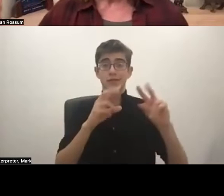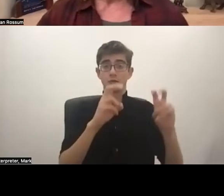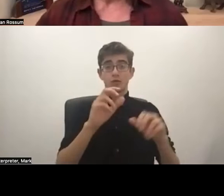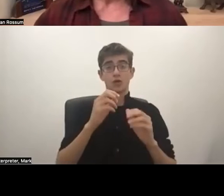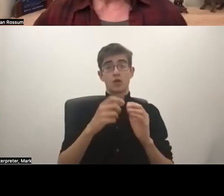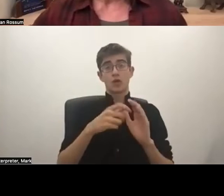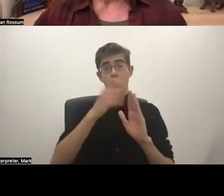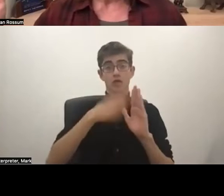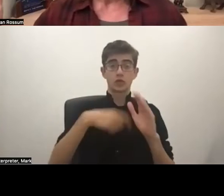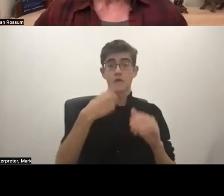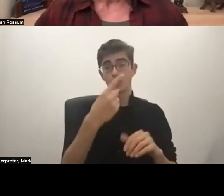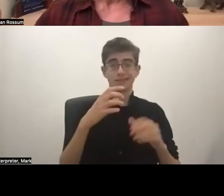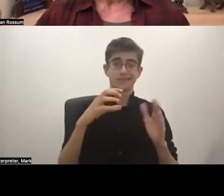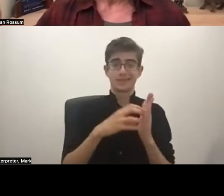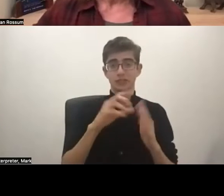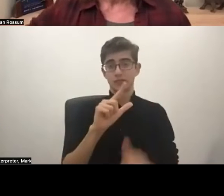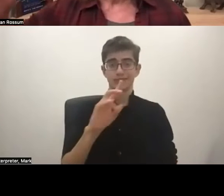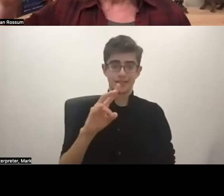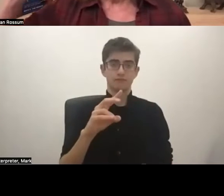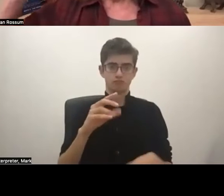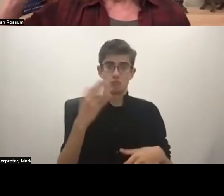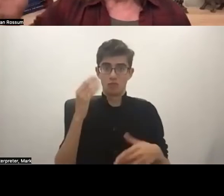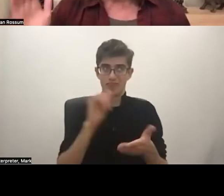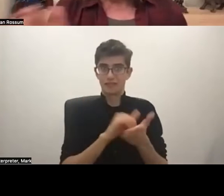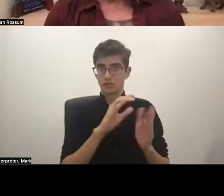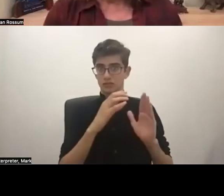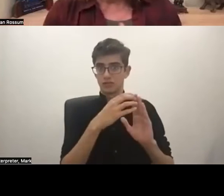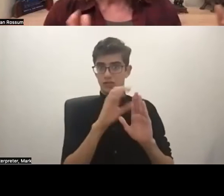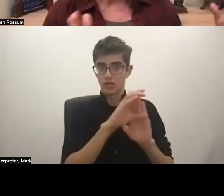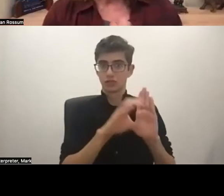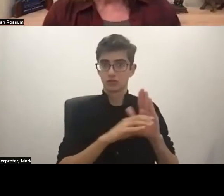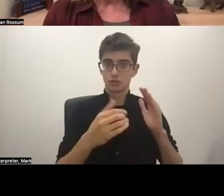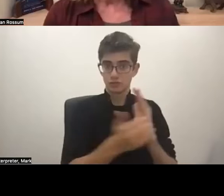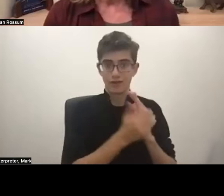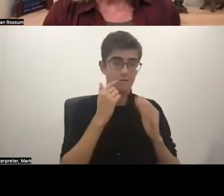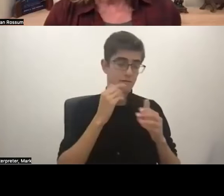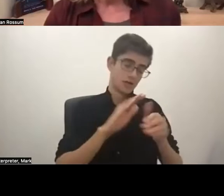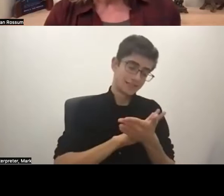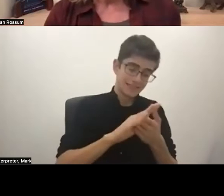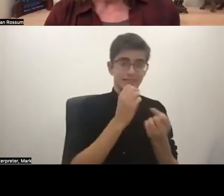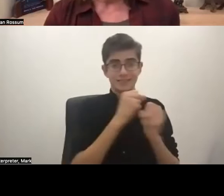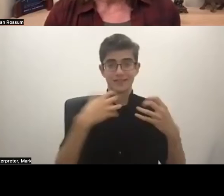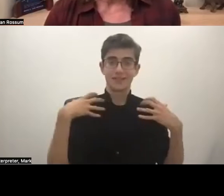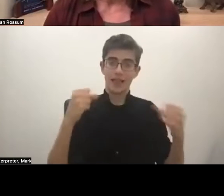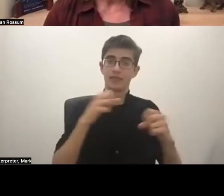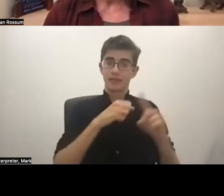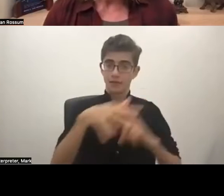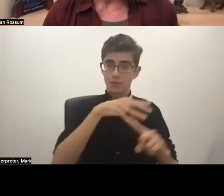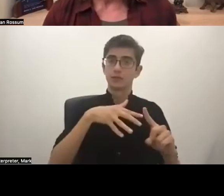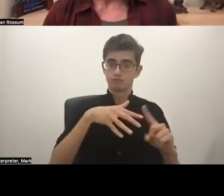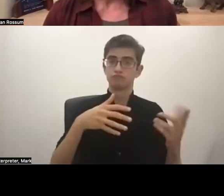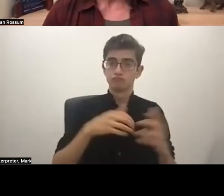and their constitutional right to a clean, safe, and healthy environment. And in their case, the duty of the state to protect the